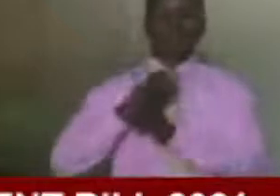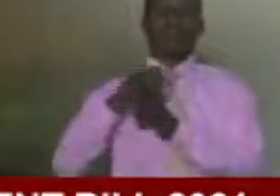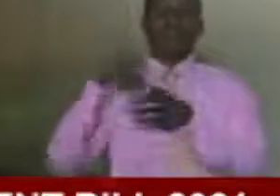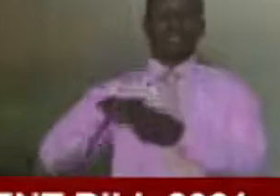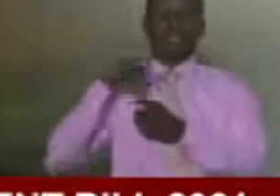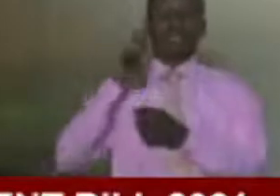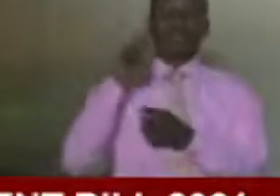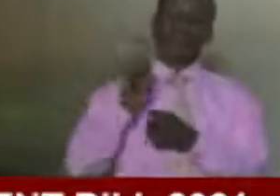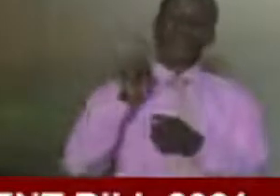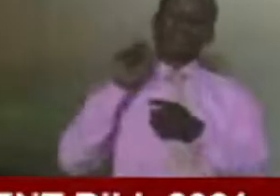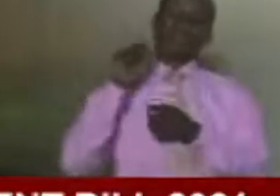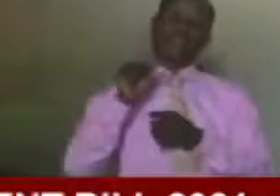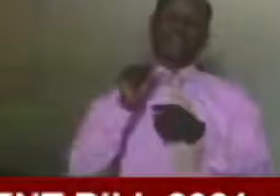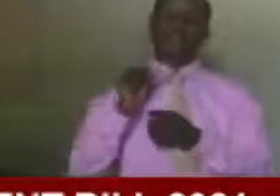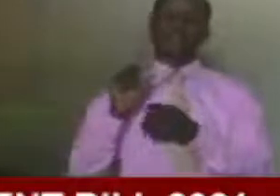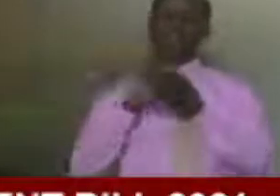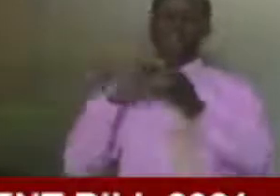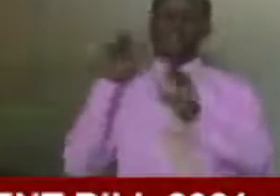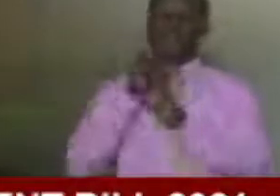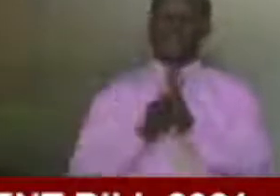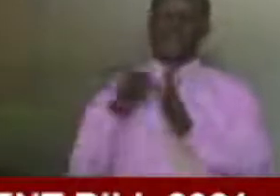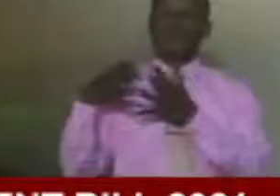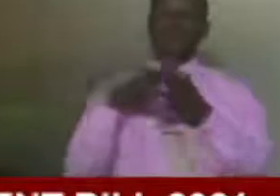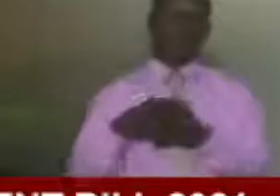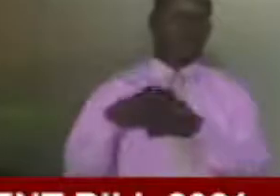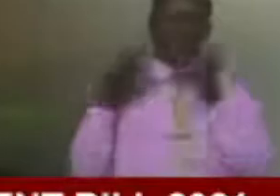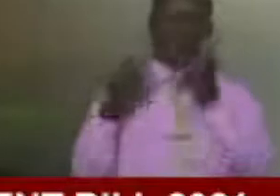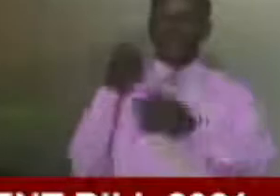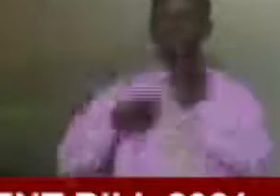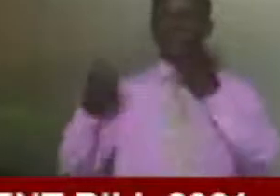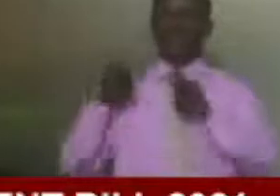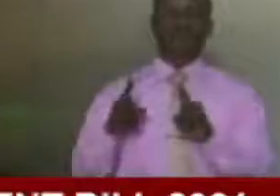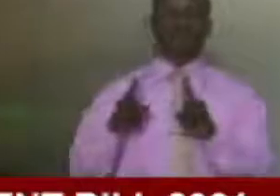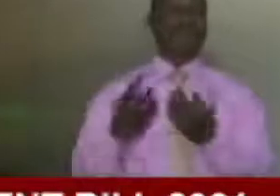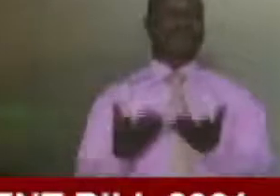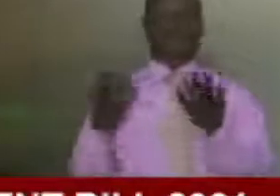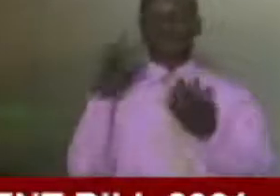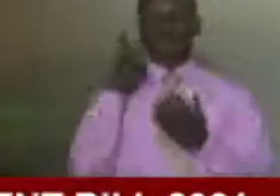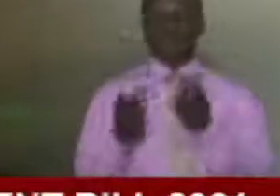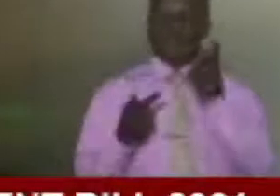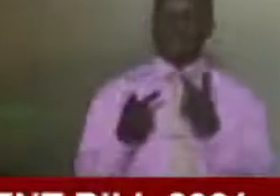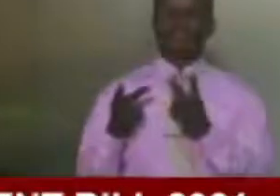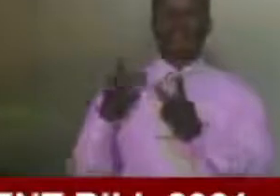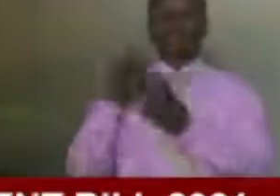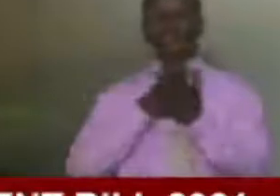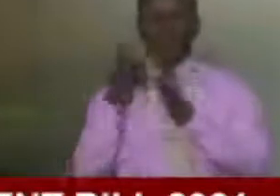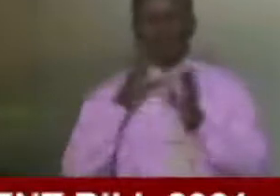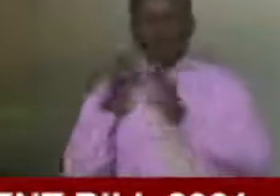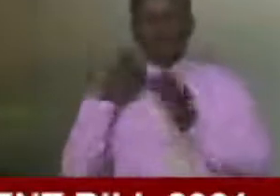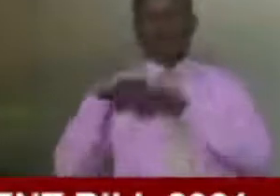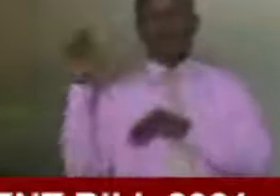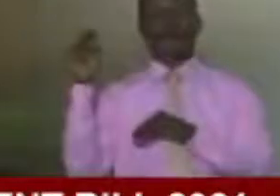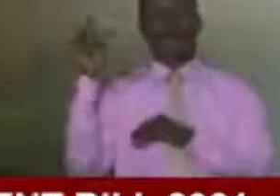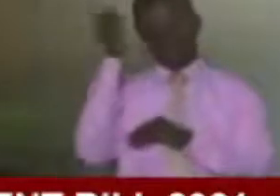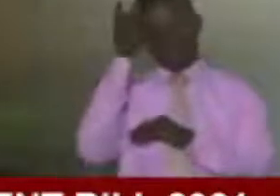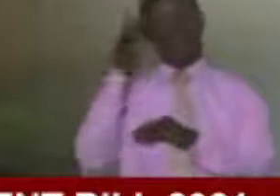We have actually seen them hold a summit where they're having conversations about democracy. Nigeria as well